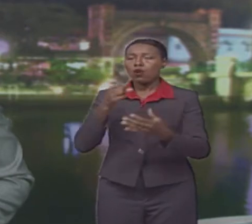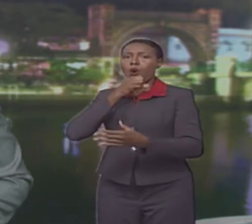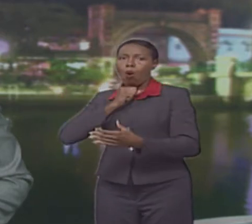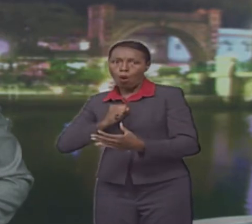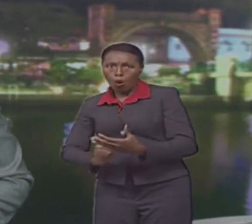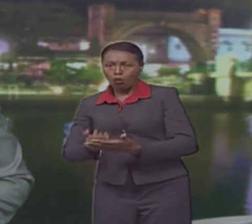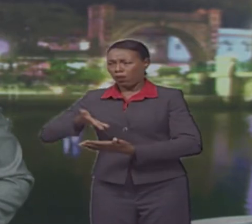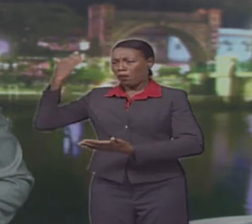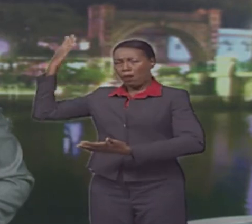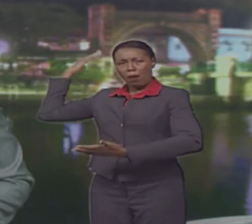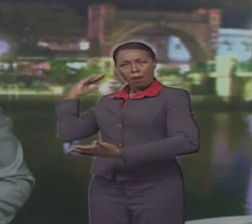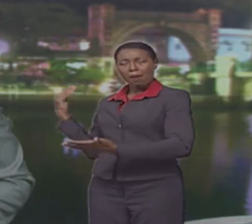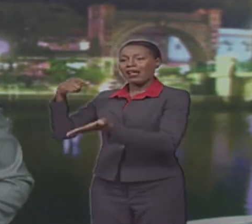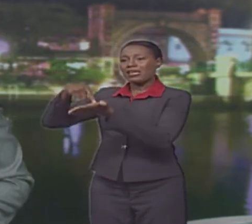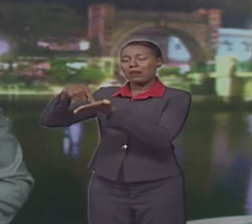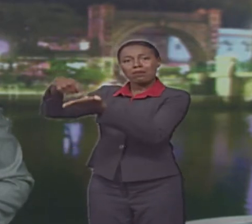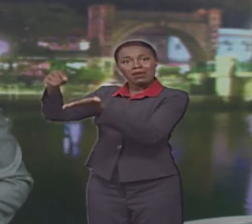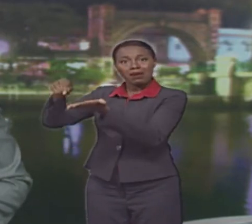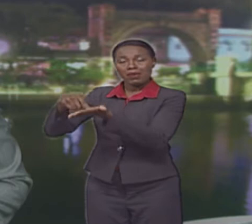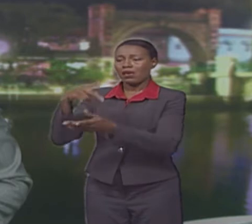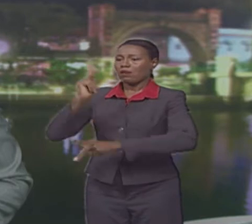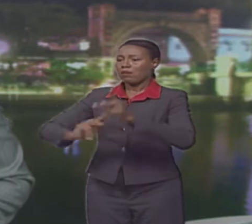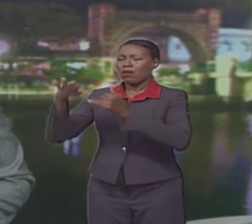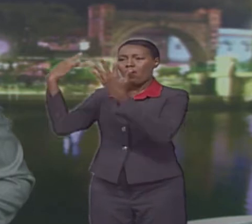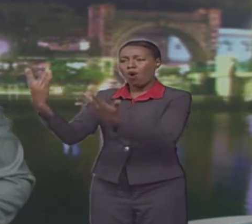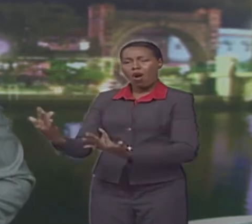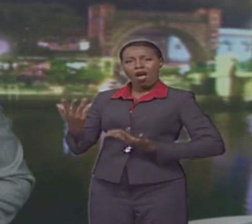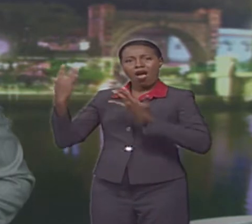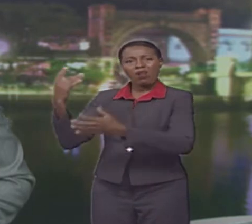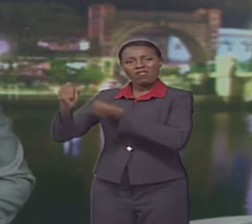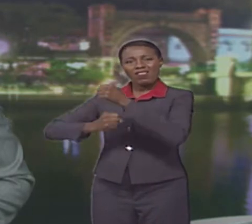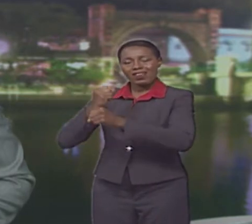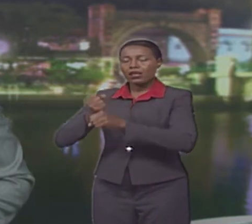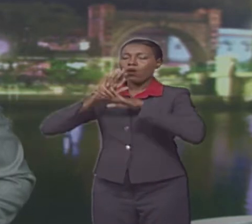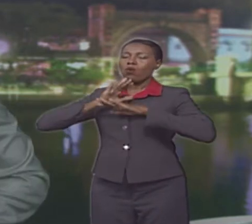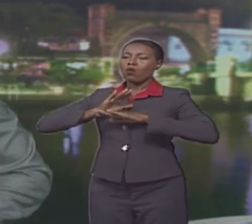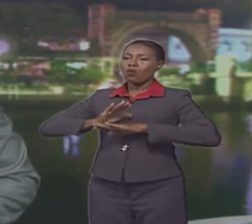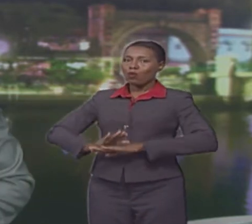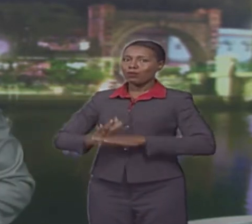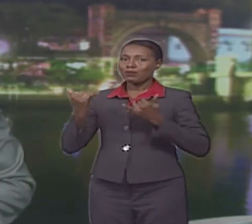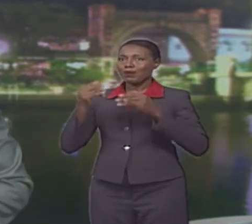so that Barbadians who have been waiting for years can get some relief. Our Peter Thorne has that story.